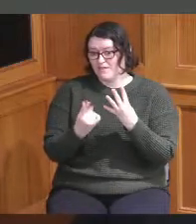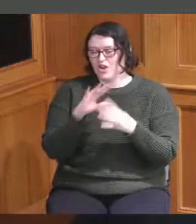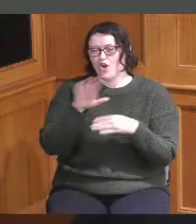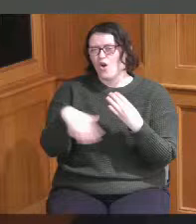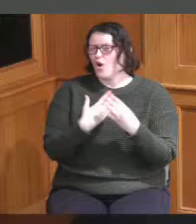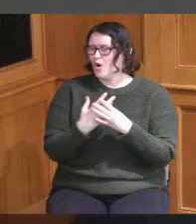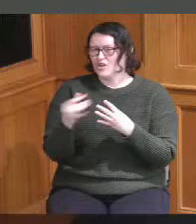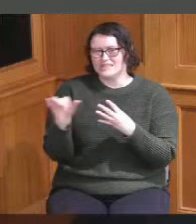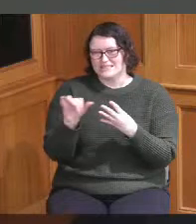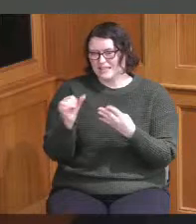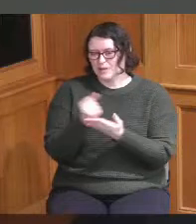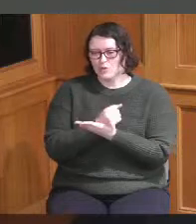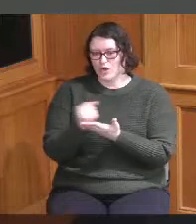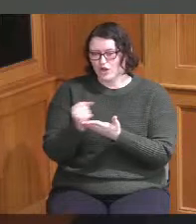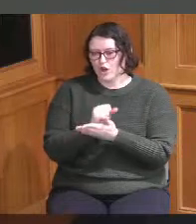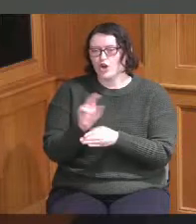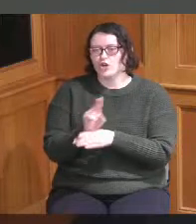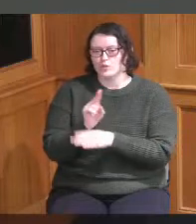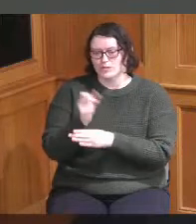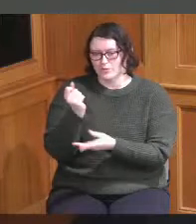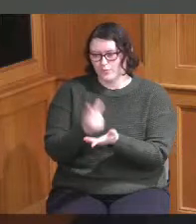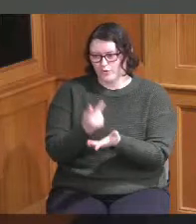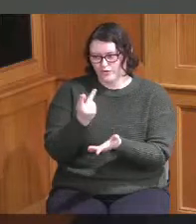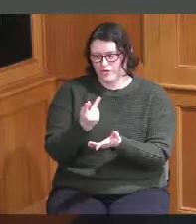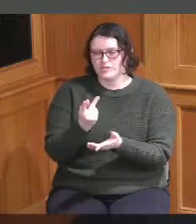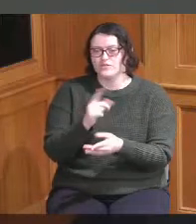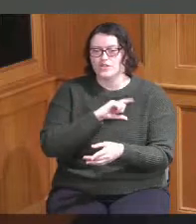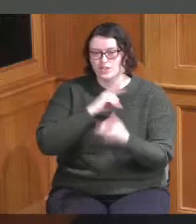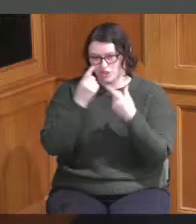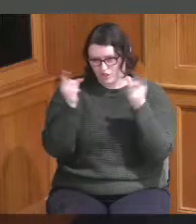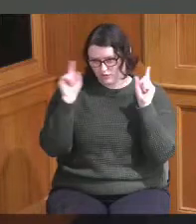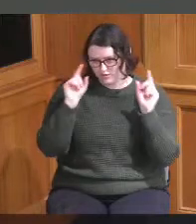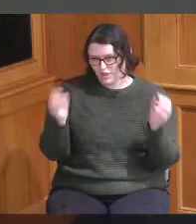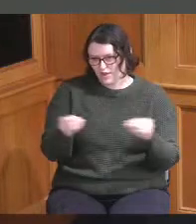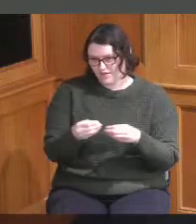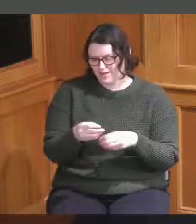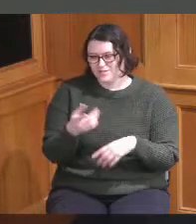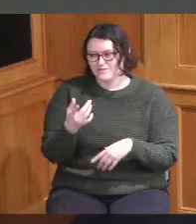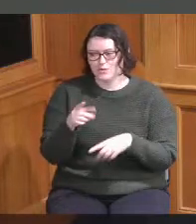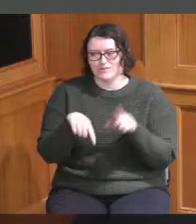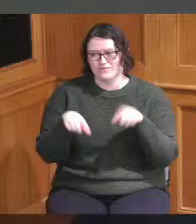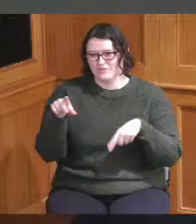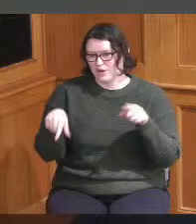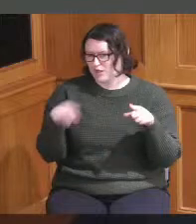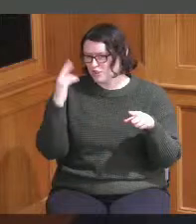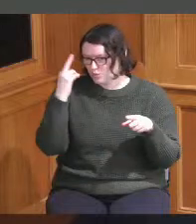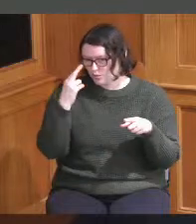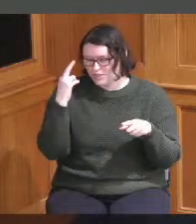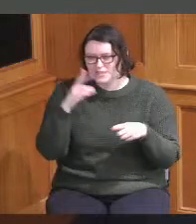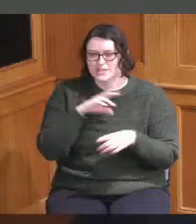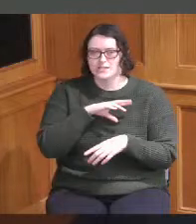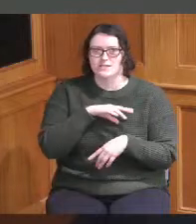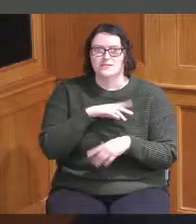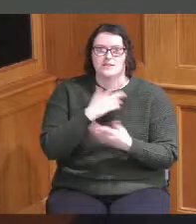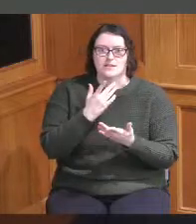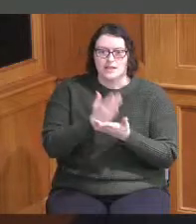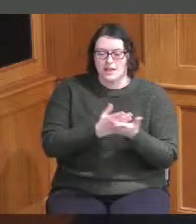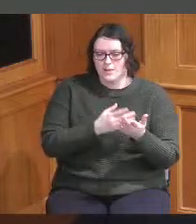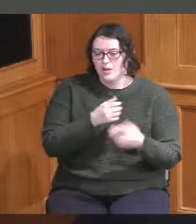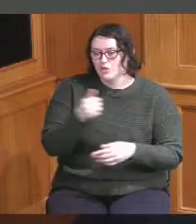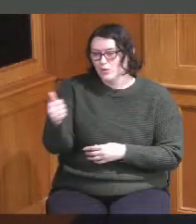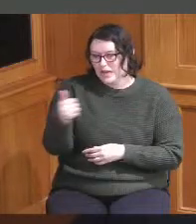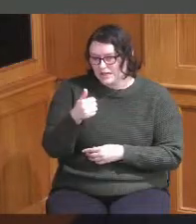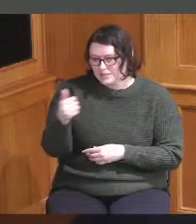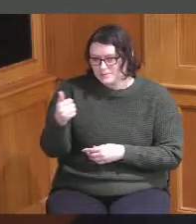card usage authorizations within the sheriff. They are for various purposes, including